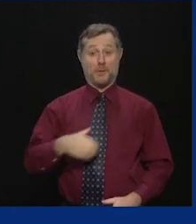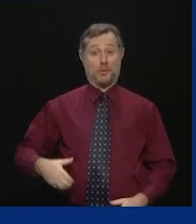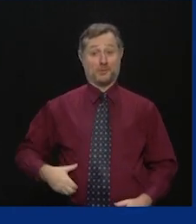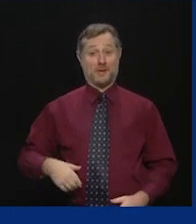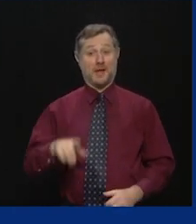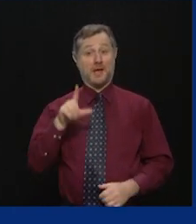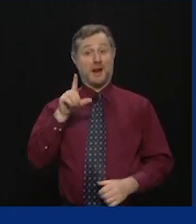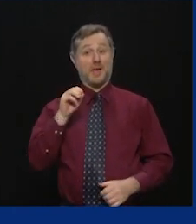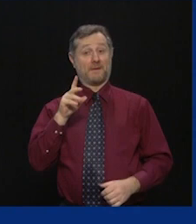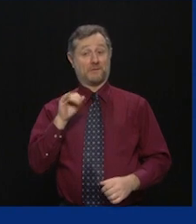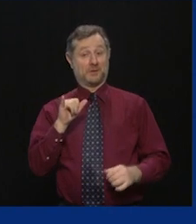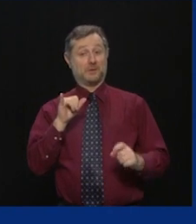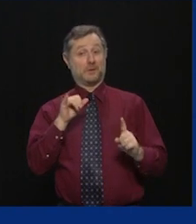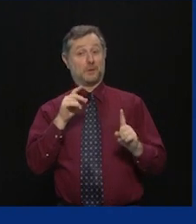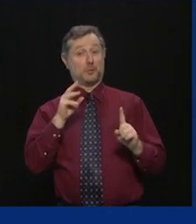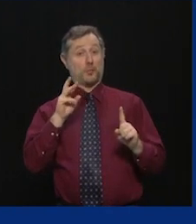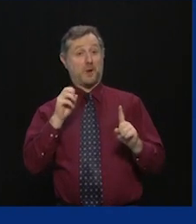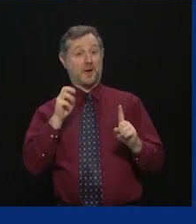here today.